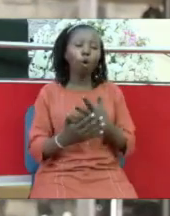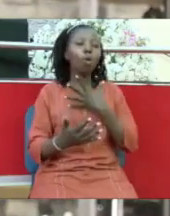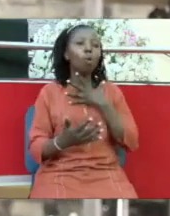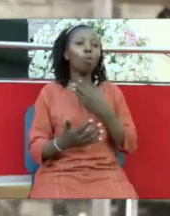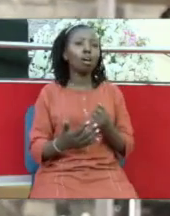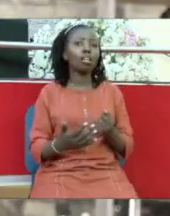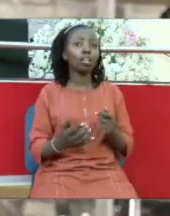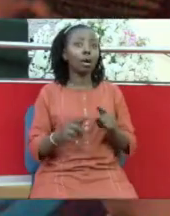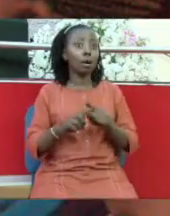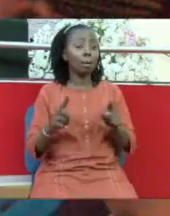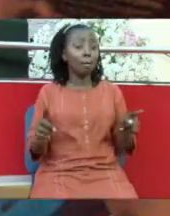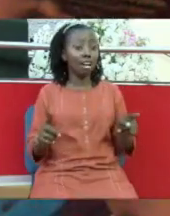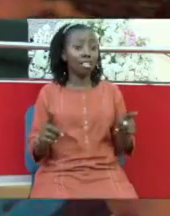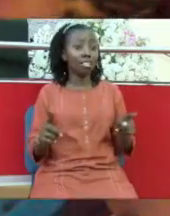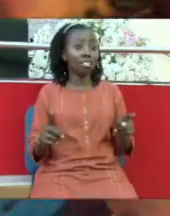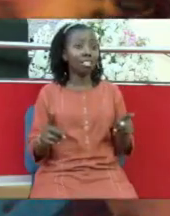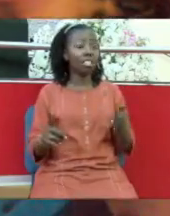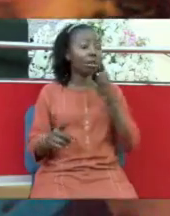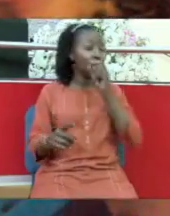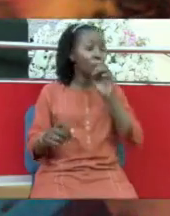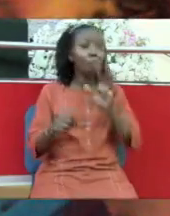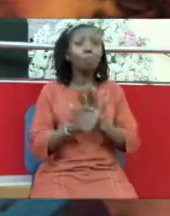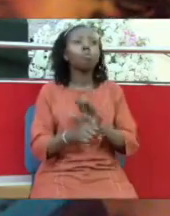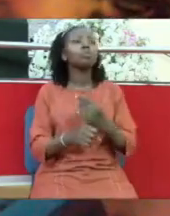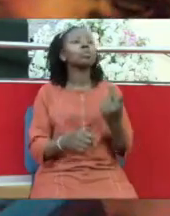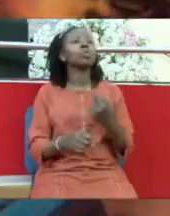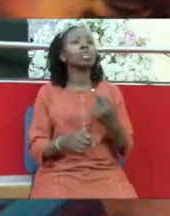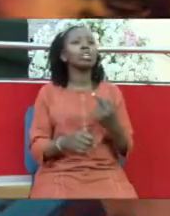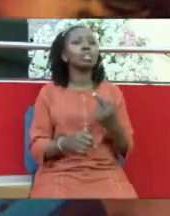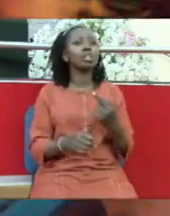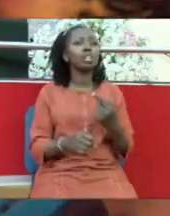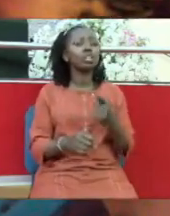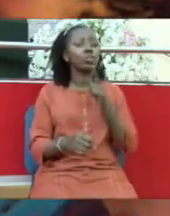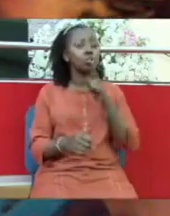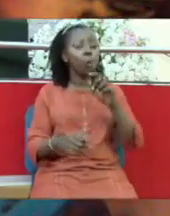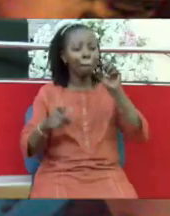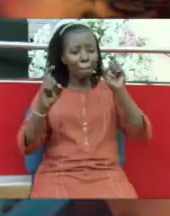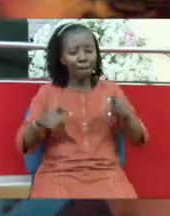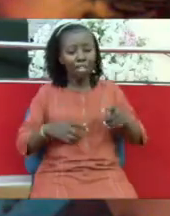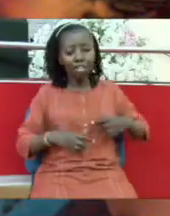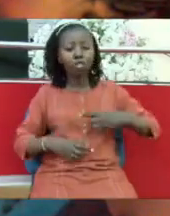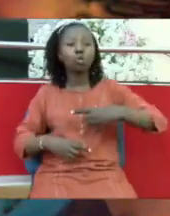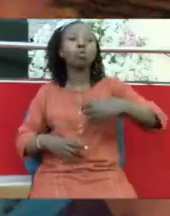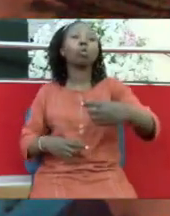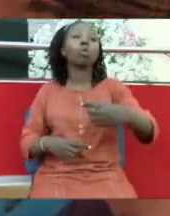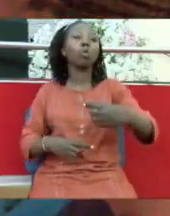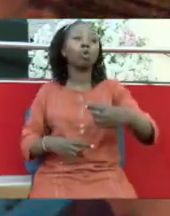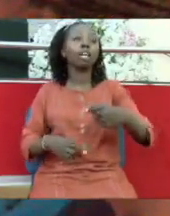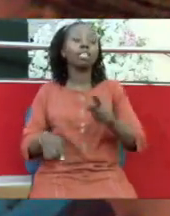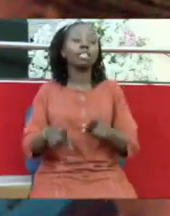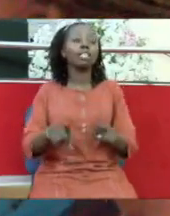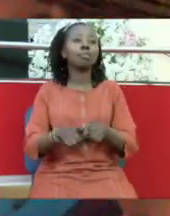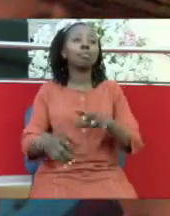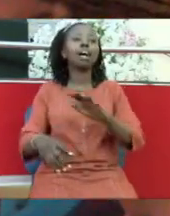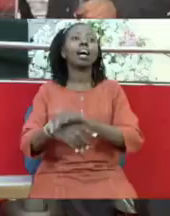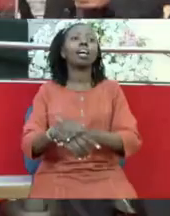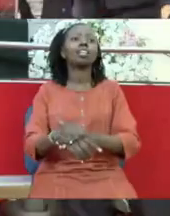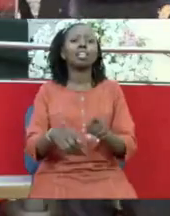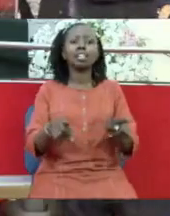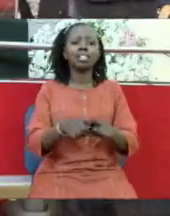But it is a promise. We still need to go and possess it. And that is what Paul is talking about here in chapter